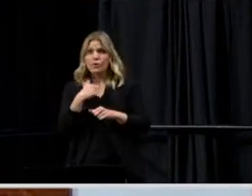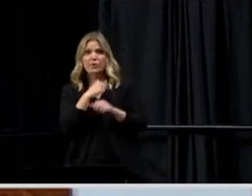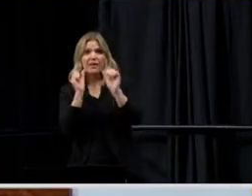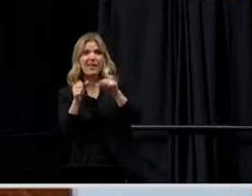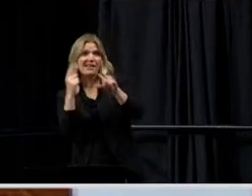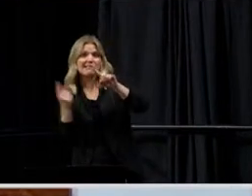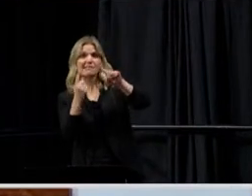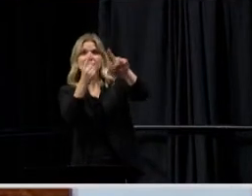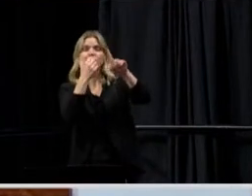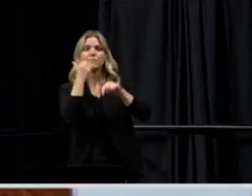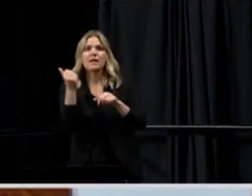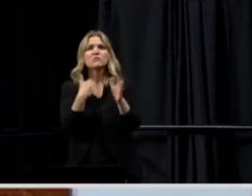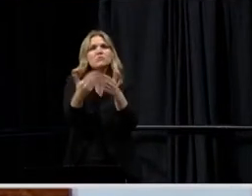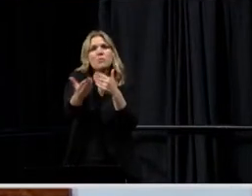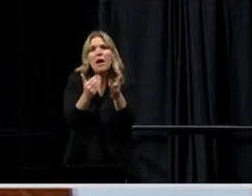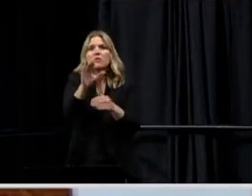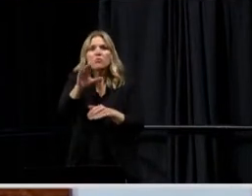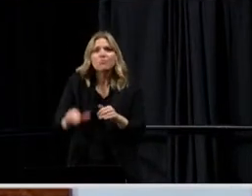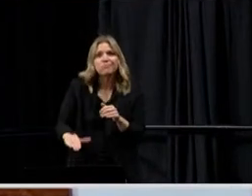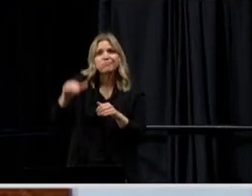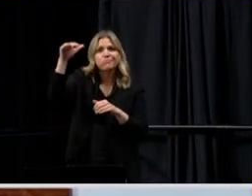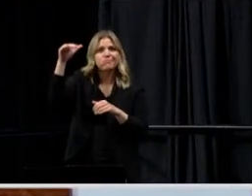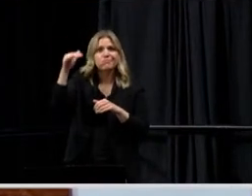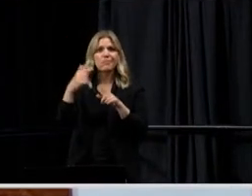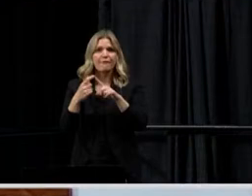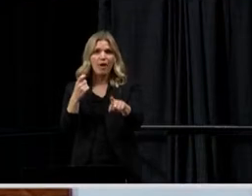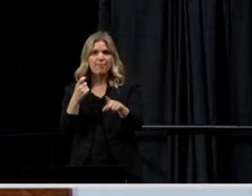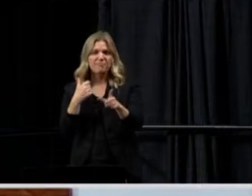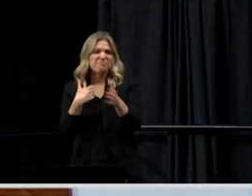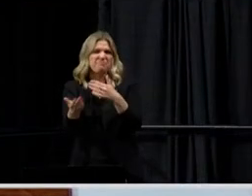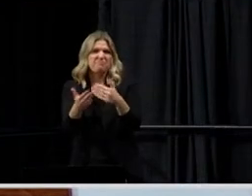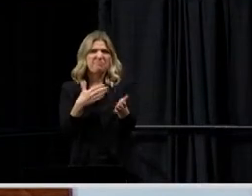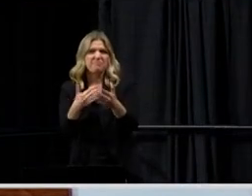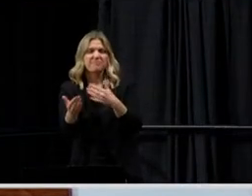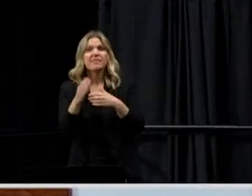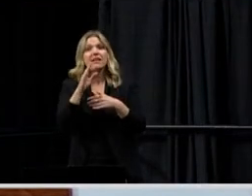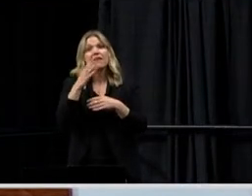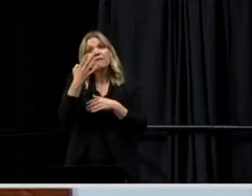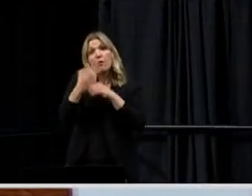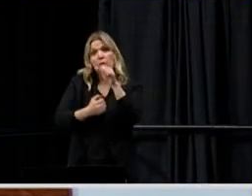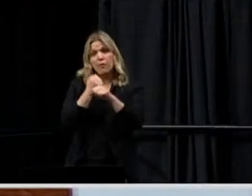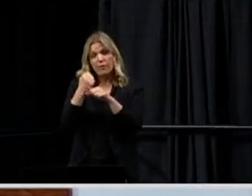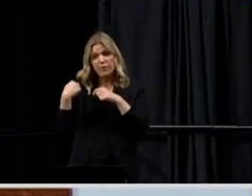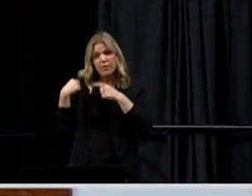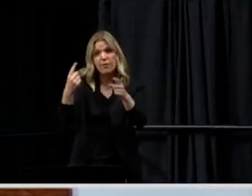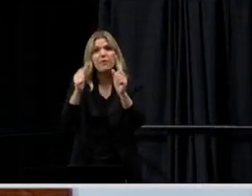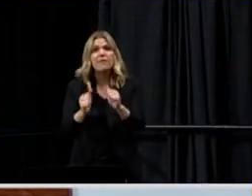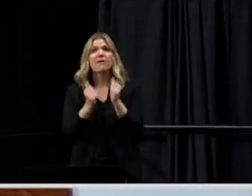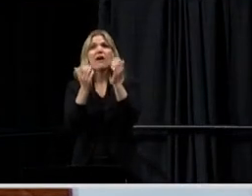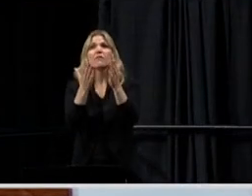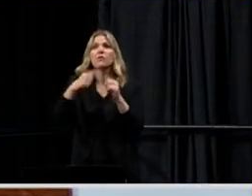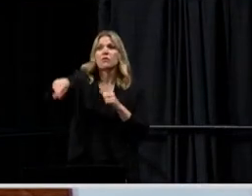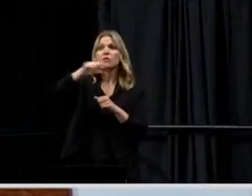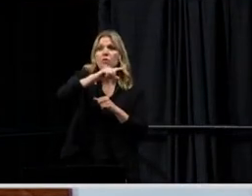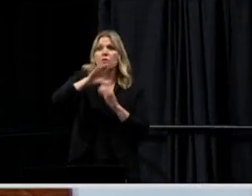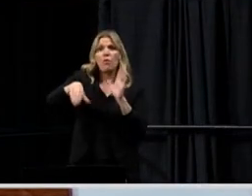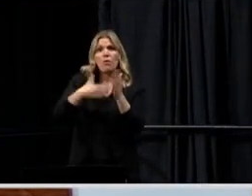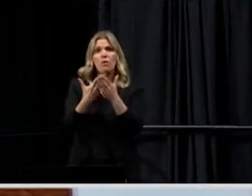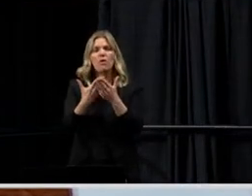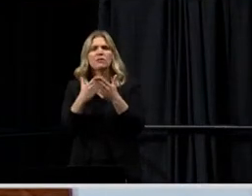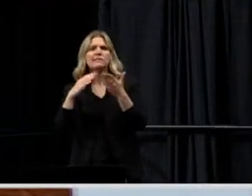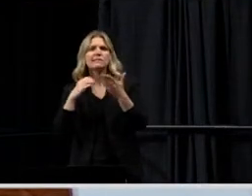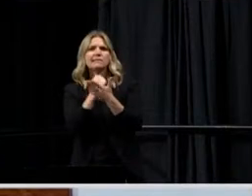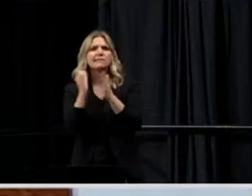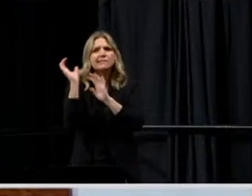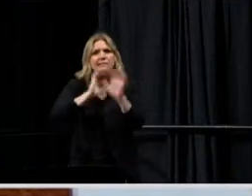best regardless of where they came from. Throughout the last 4 years, Bryan Station has offered all of us the opportunity to explore